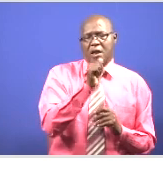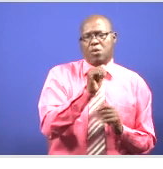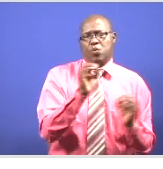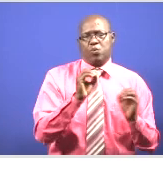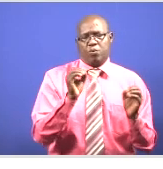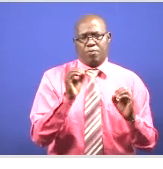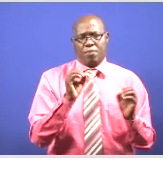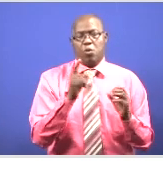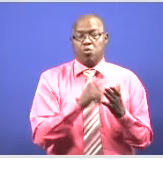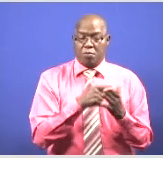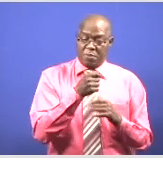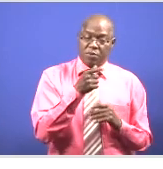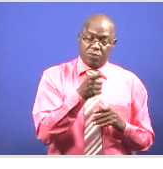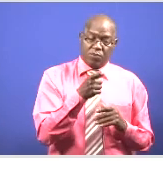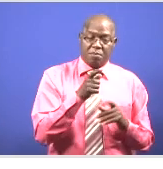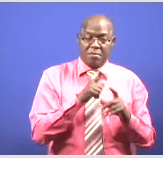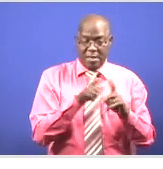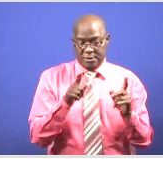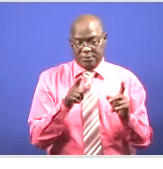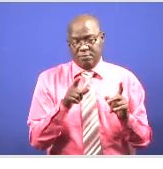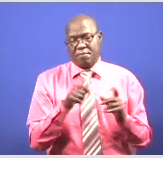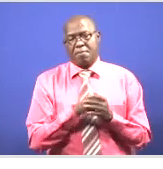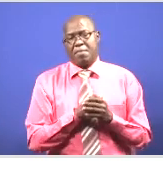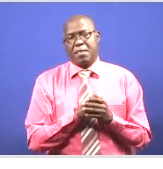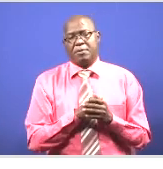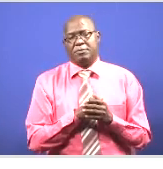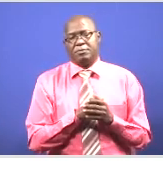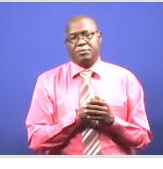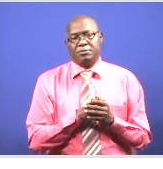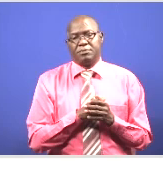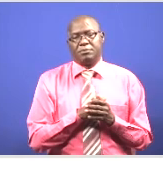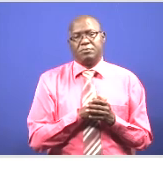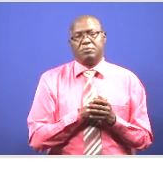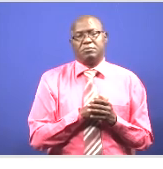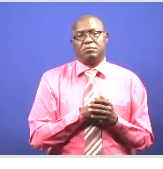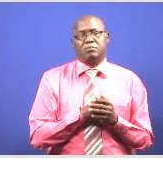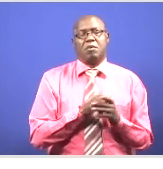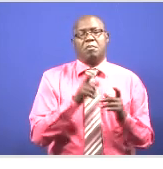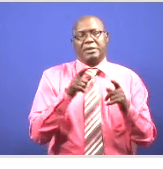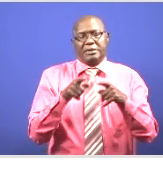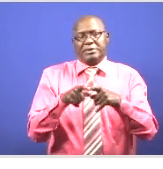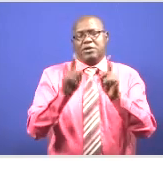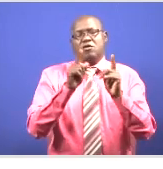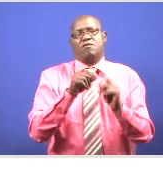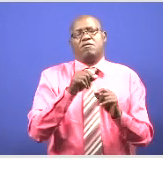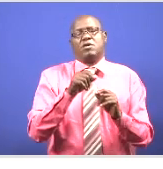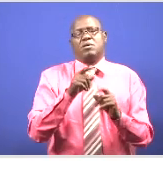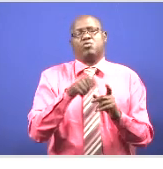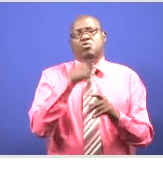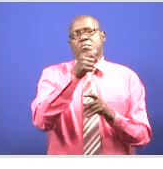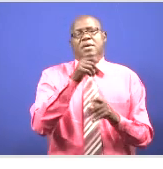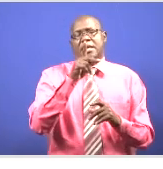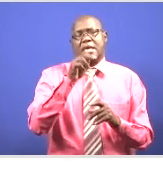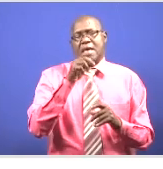So we will pay you, but then you are going to deal with KRA on your own. On your own, so you have to pay the taxes. You have to